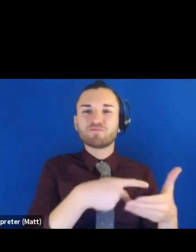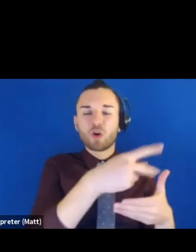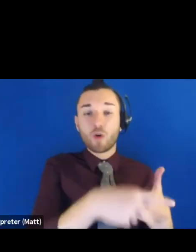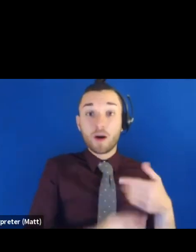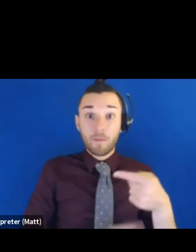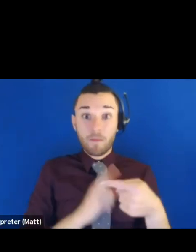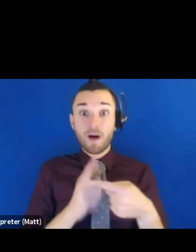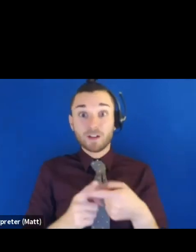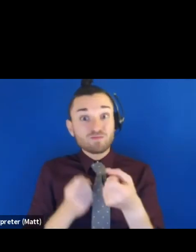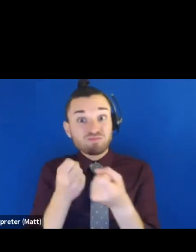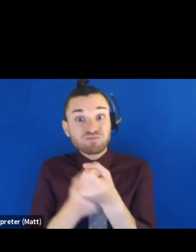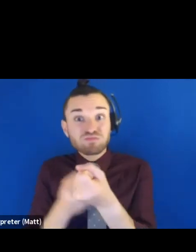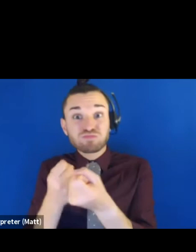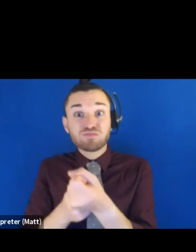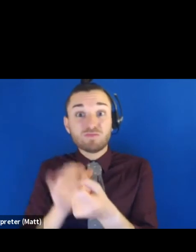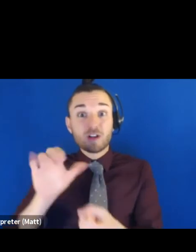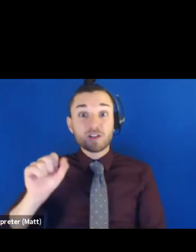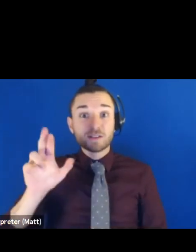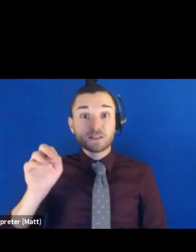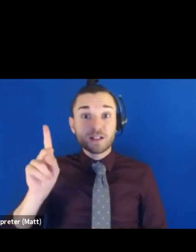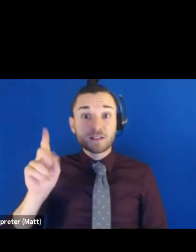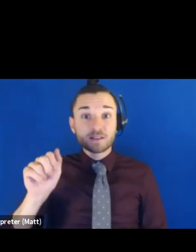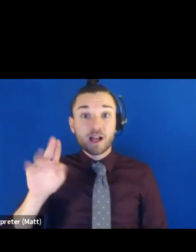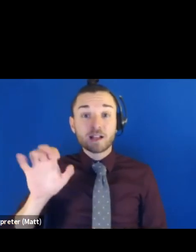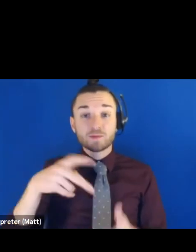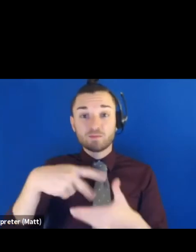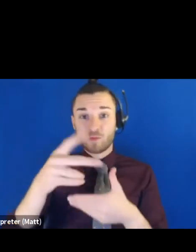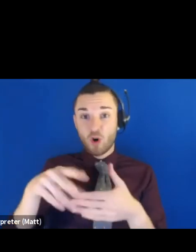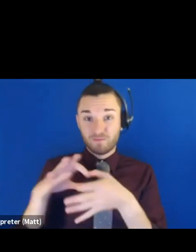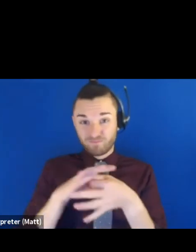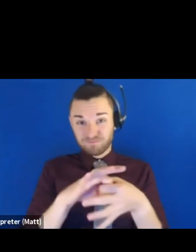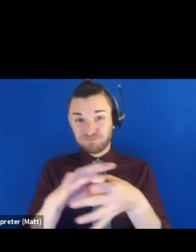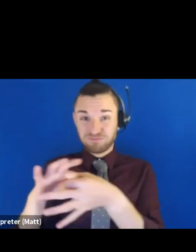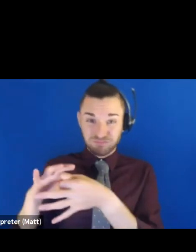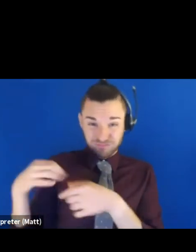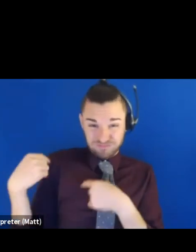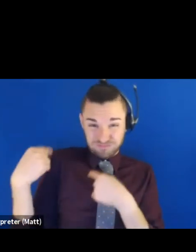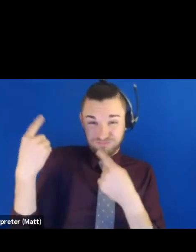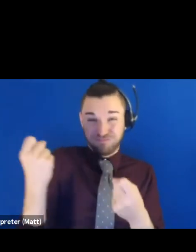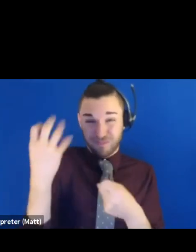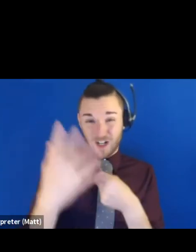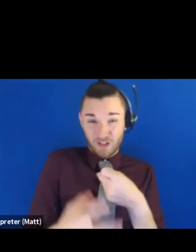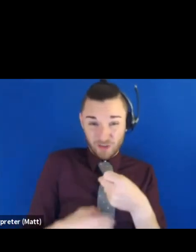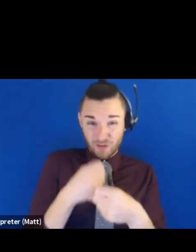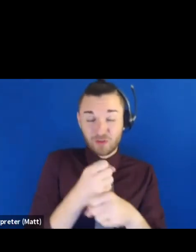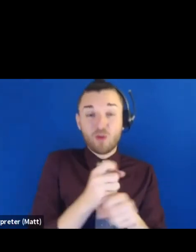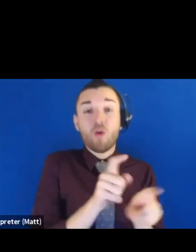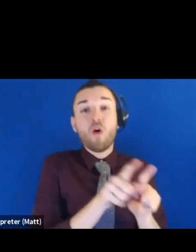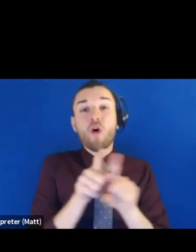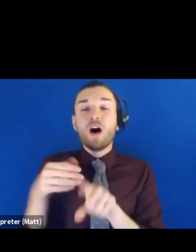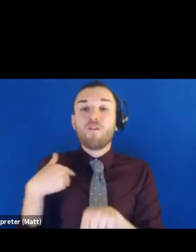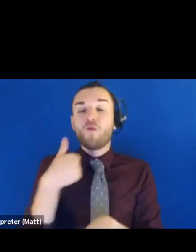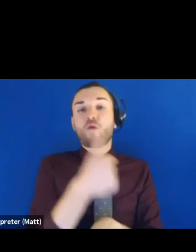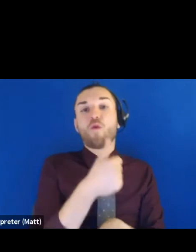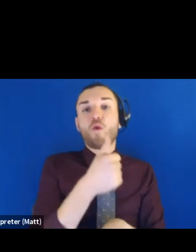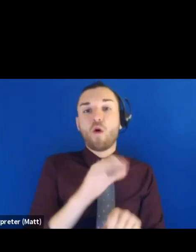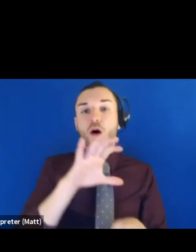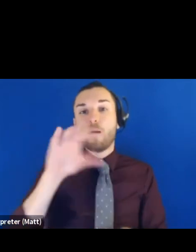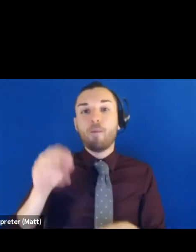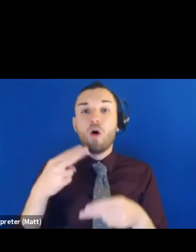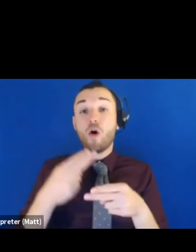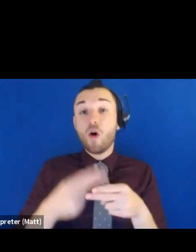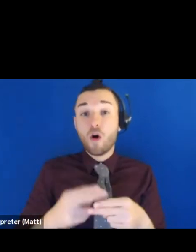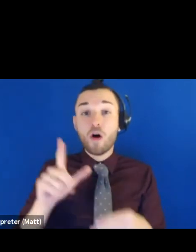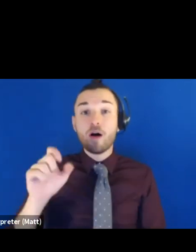years, and she is actively developing projects through her company, Gabbert Labresco Projects. She also has